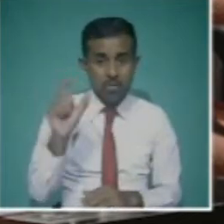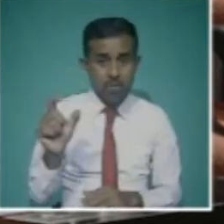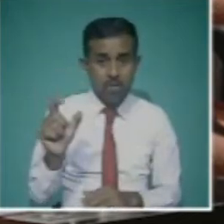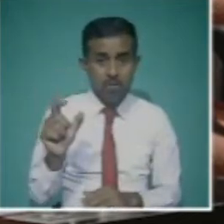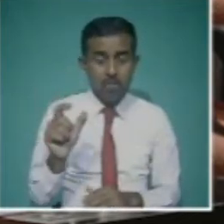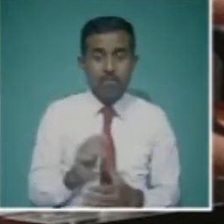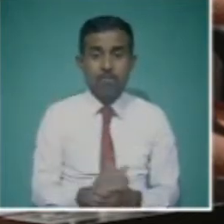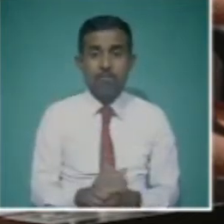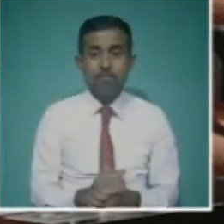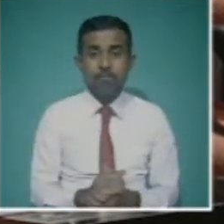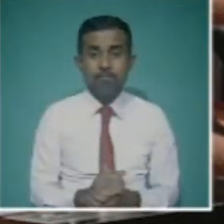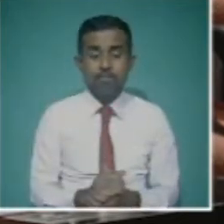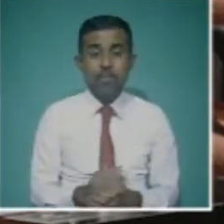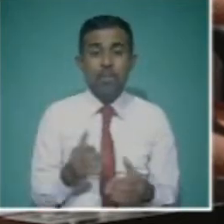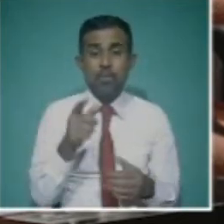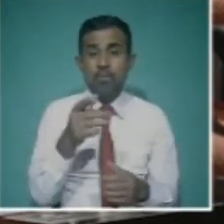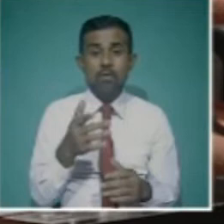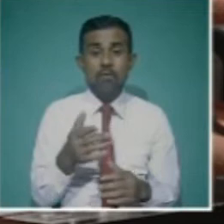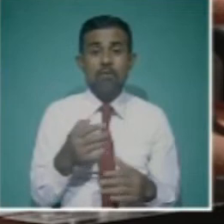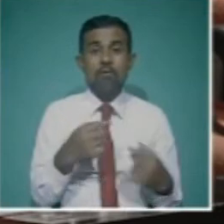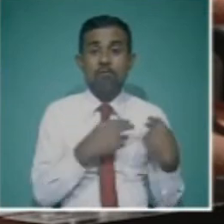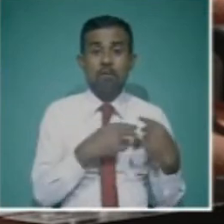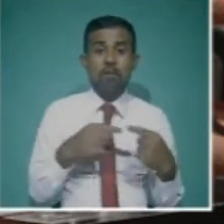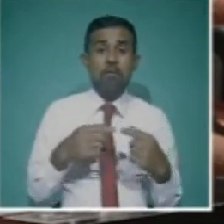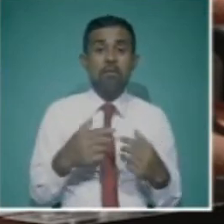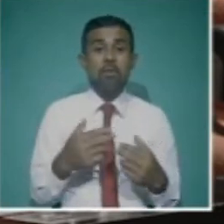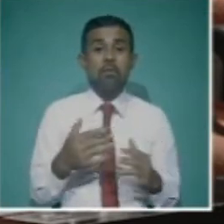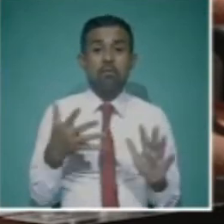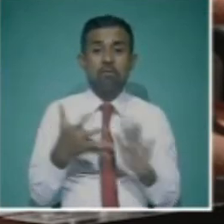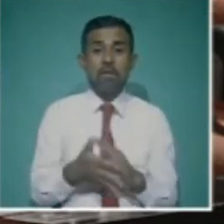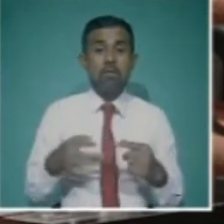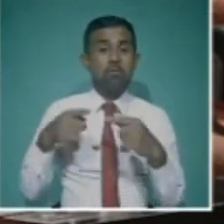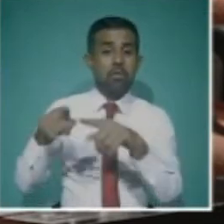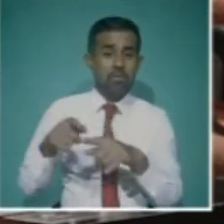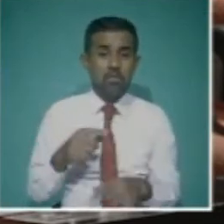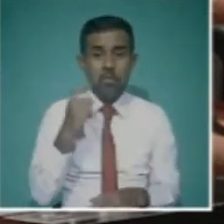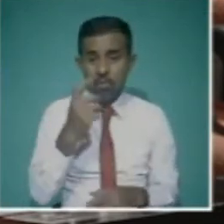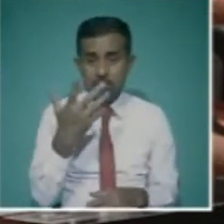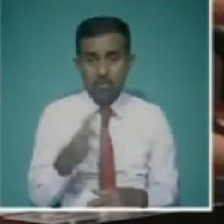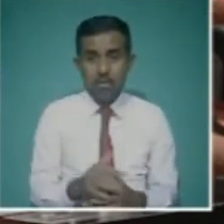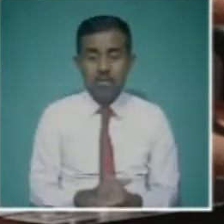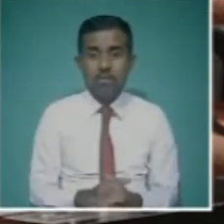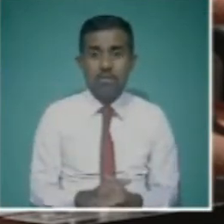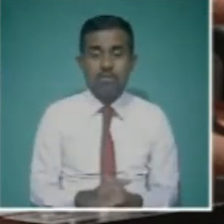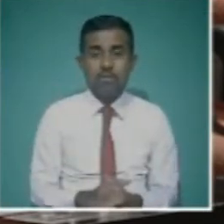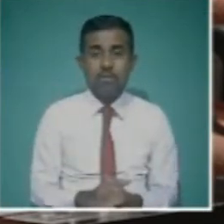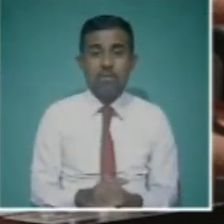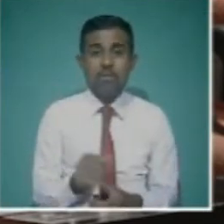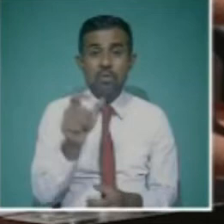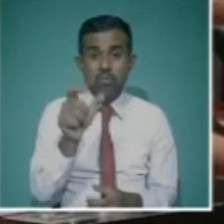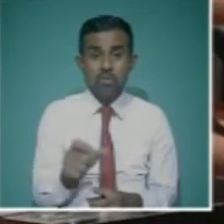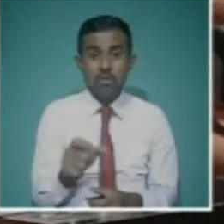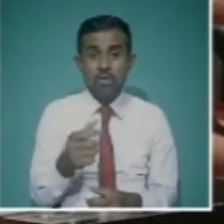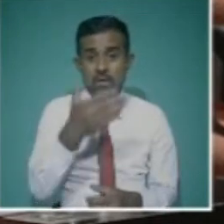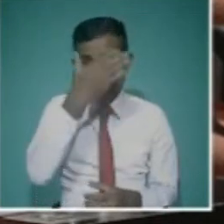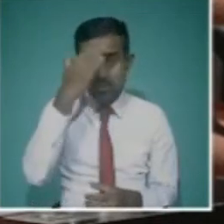find scapegoats, you can ferment racism, use that as scapegoats and rook